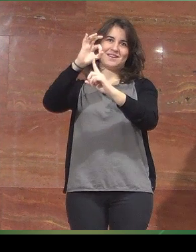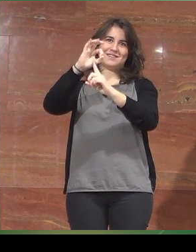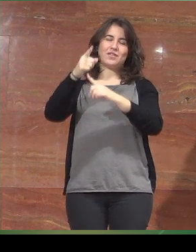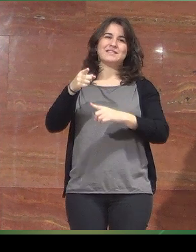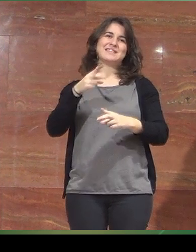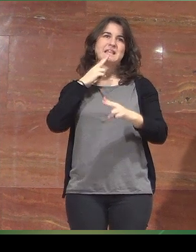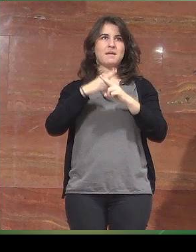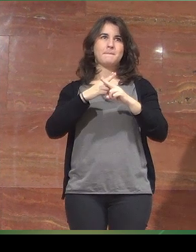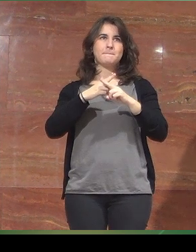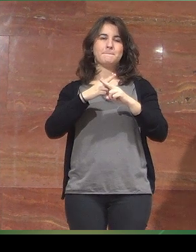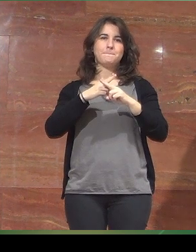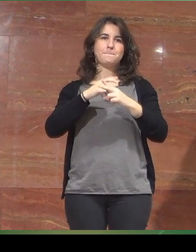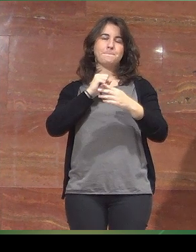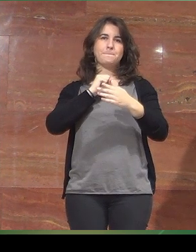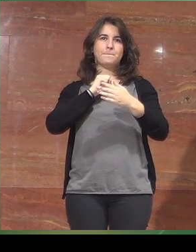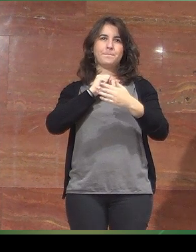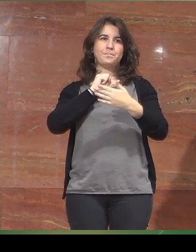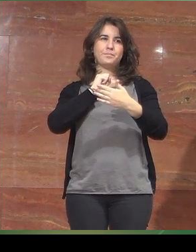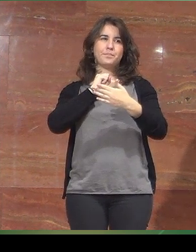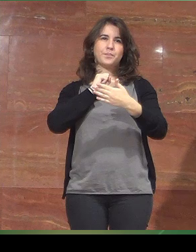We calculated that